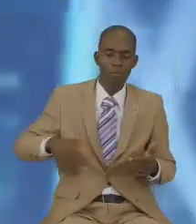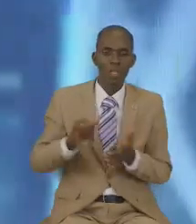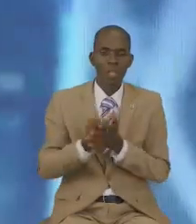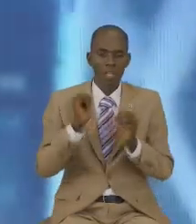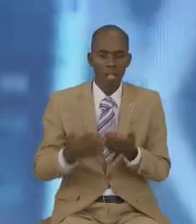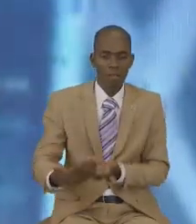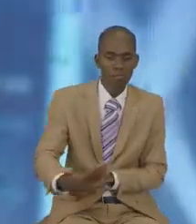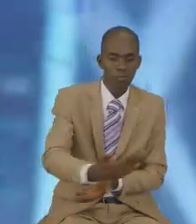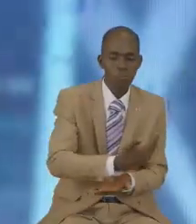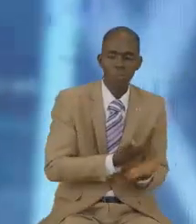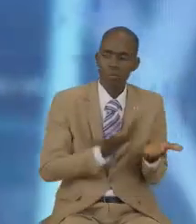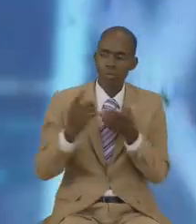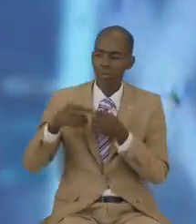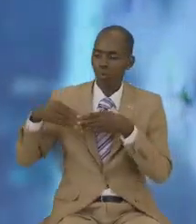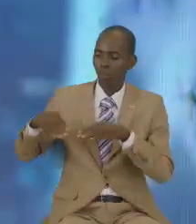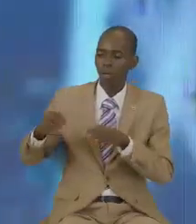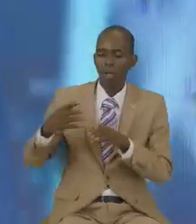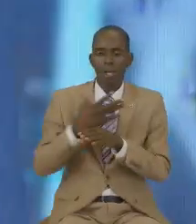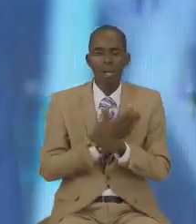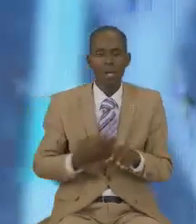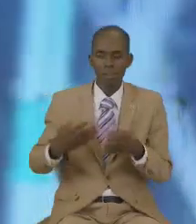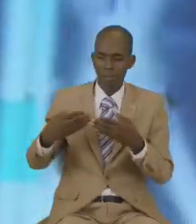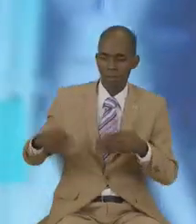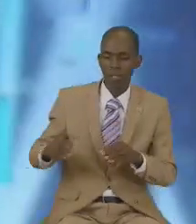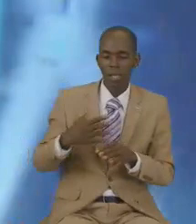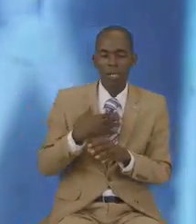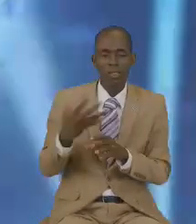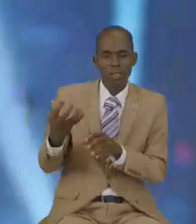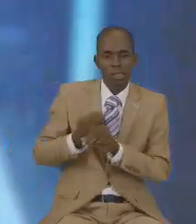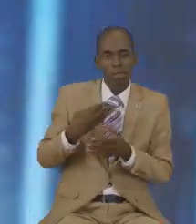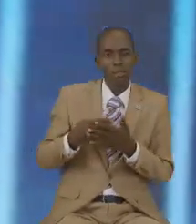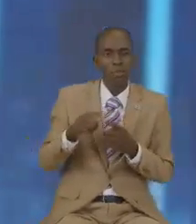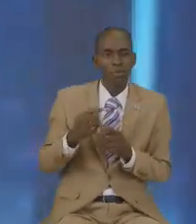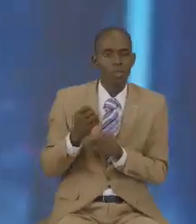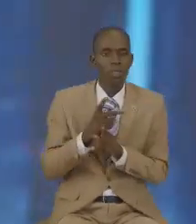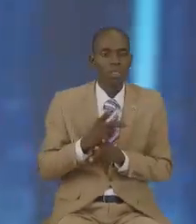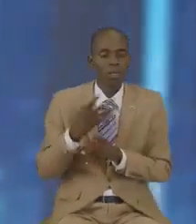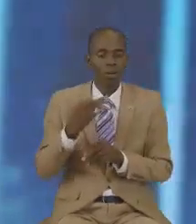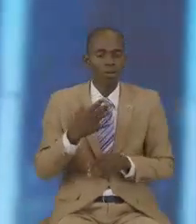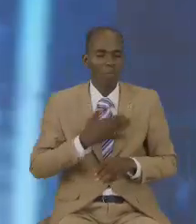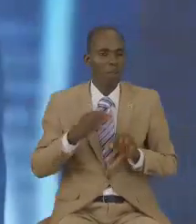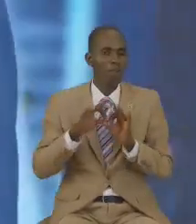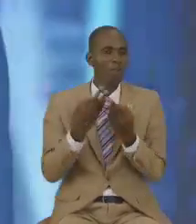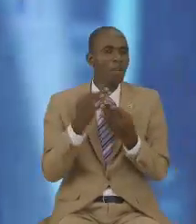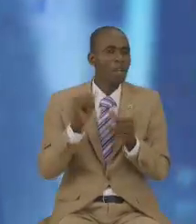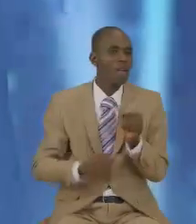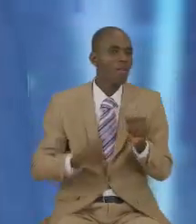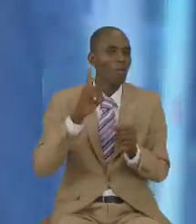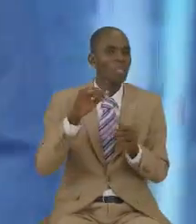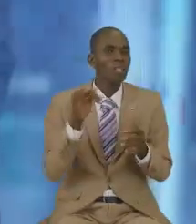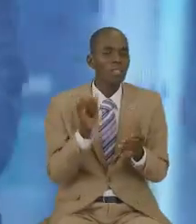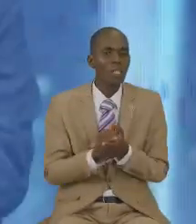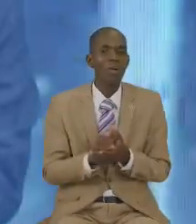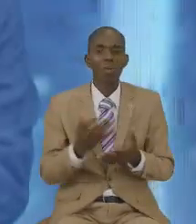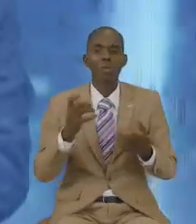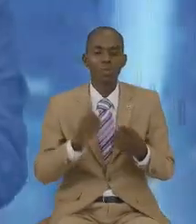and sell and be able to take care of my family. Everyone that amounts to something on